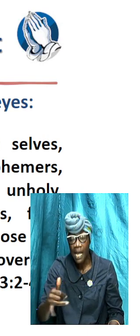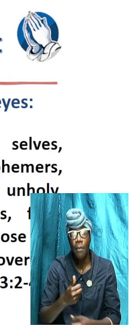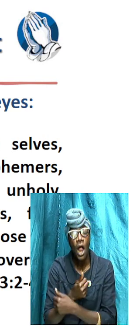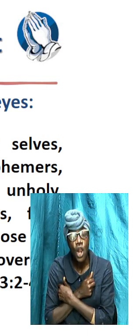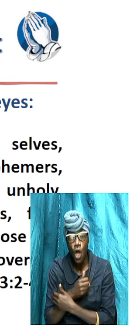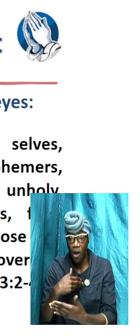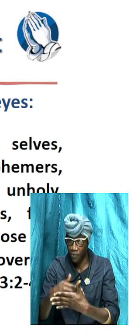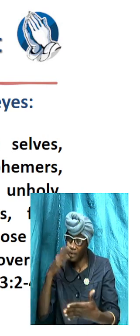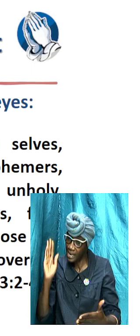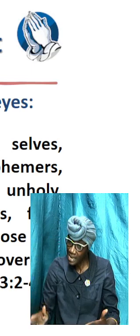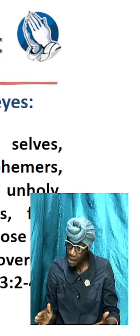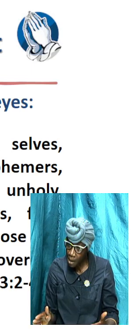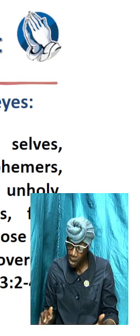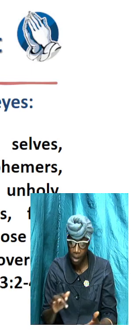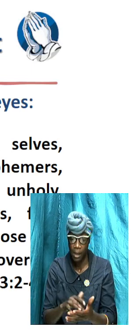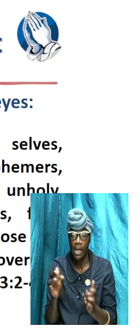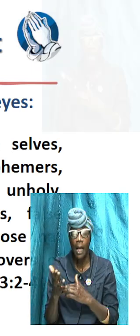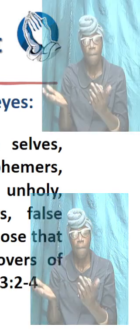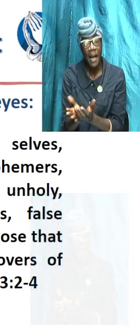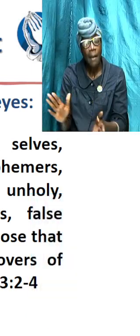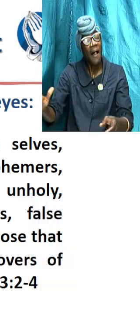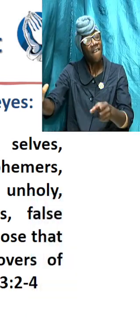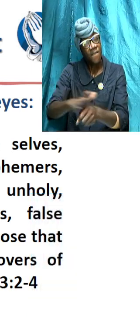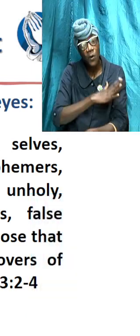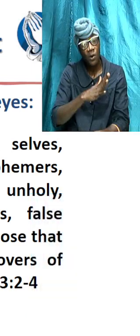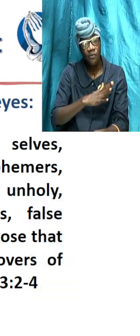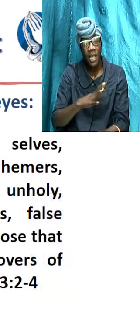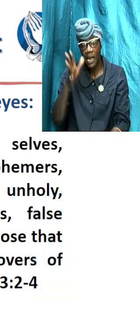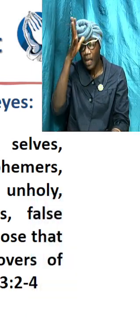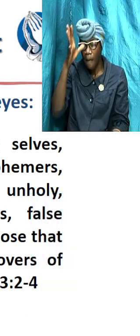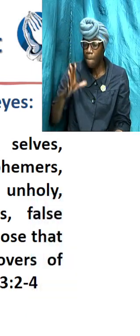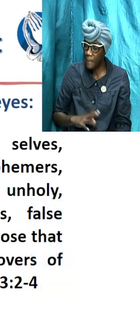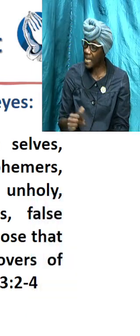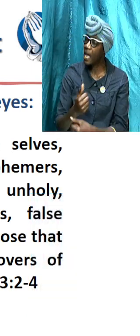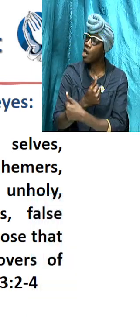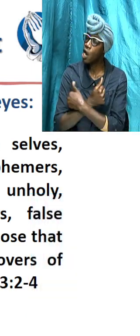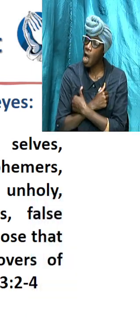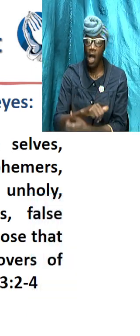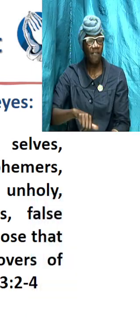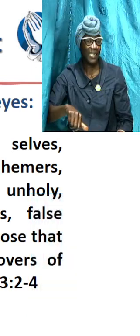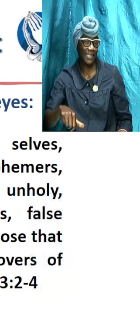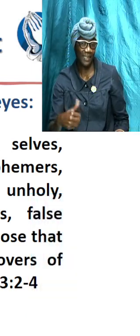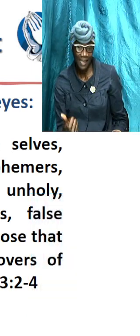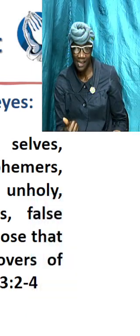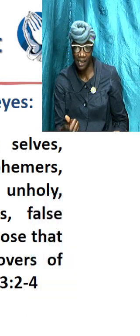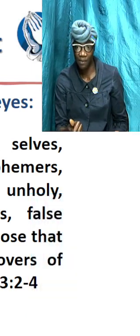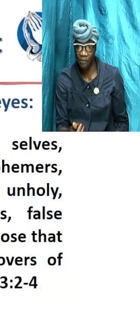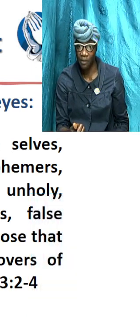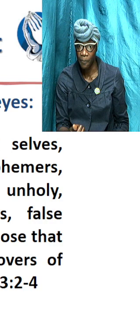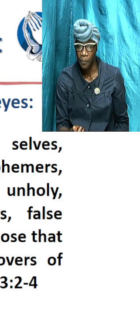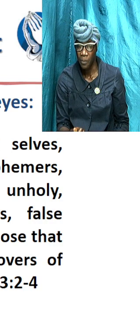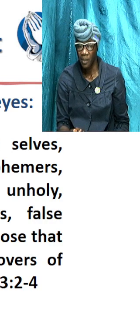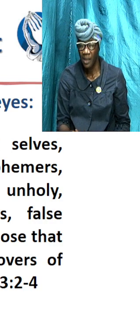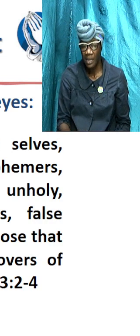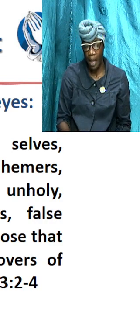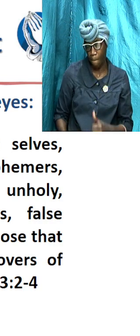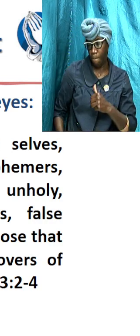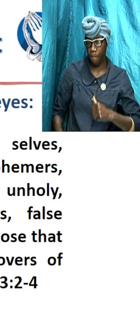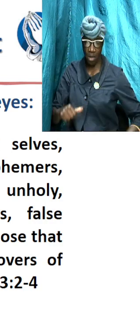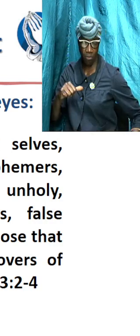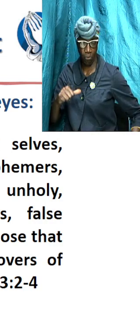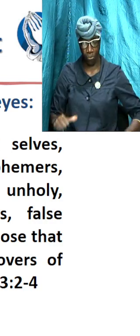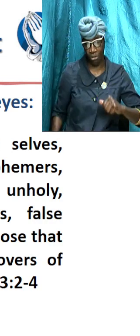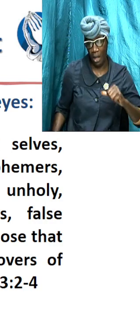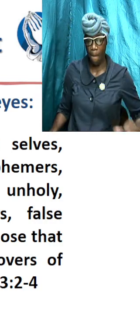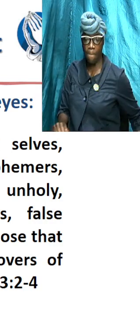fulfilled where men have become lovers of their own selves. They have become covetous. They have become boasters,